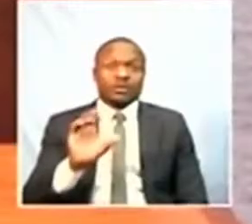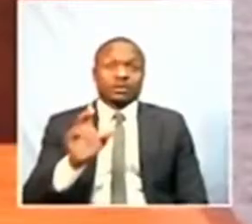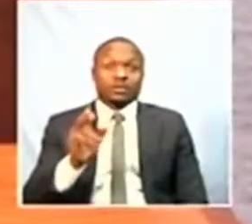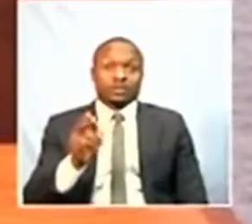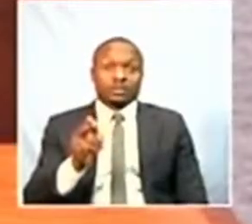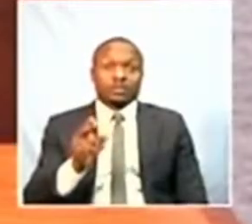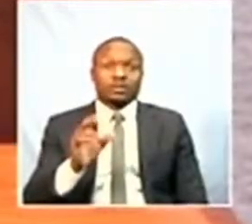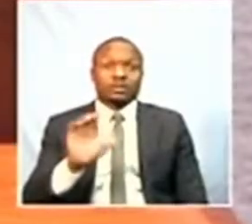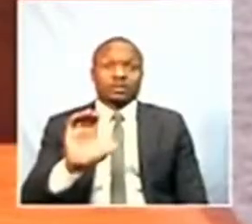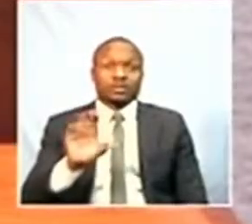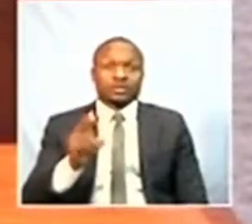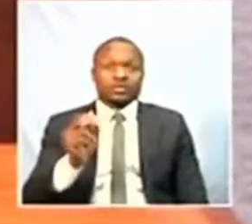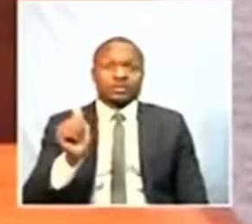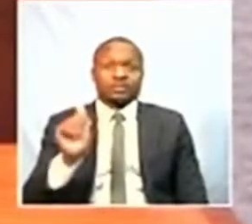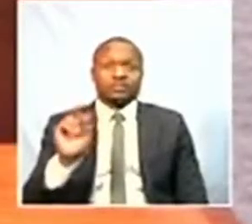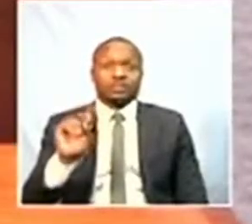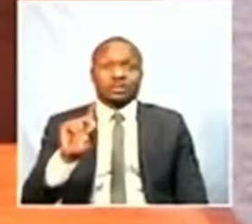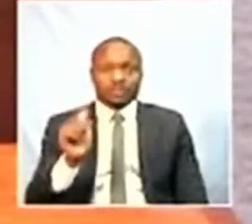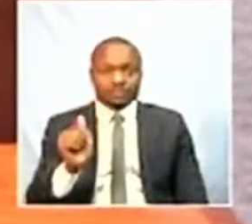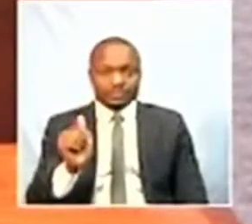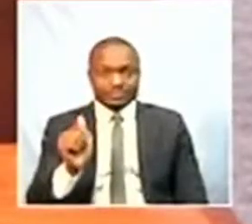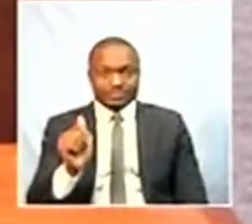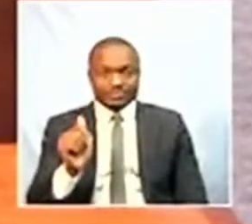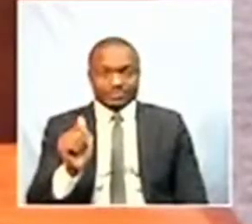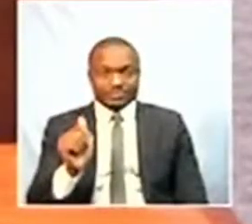Kapasa Chanda Kawata constituency.